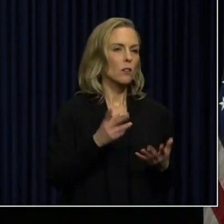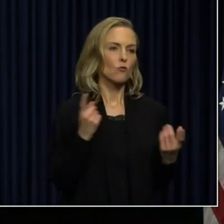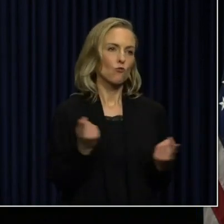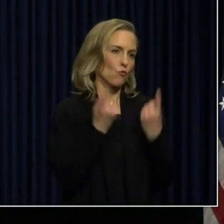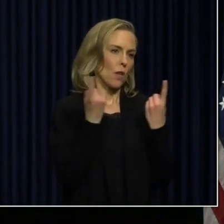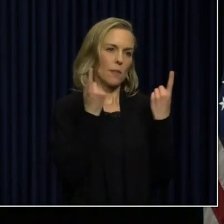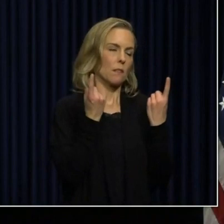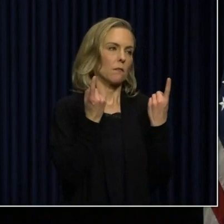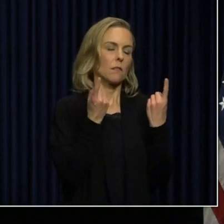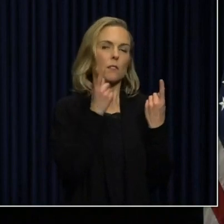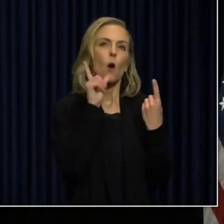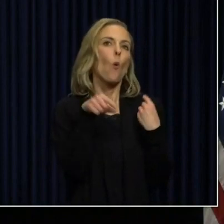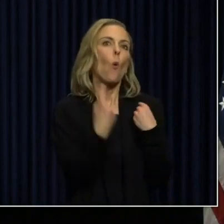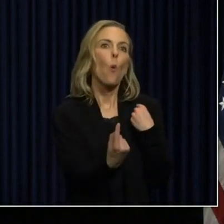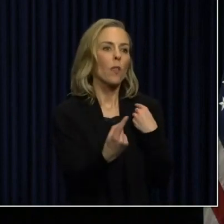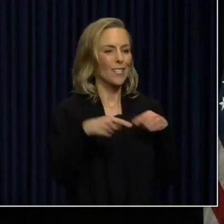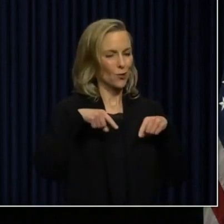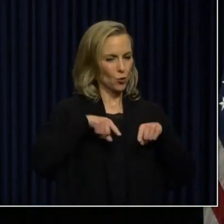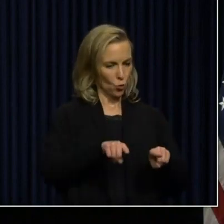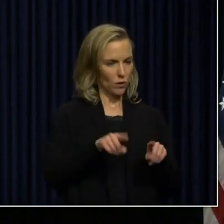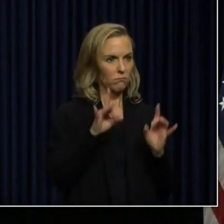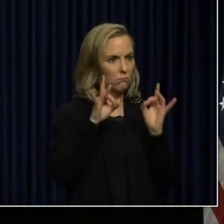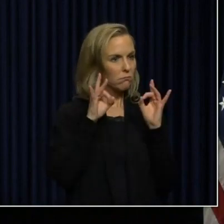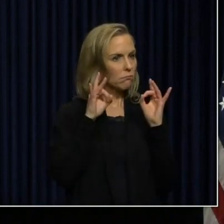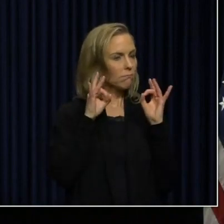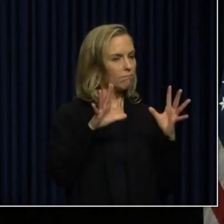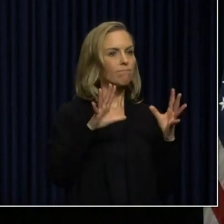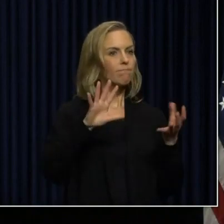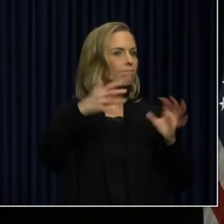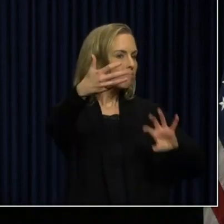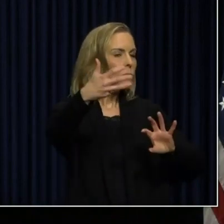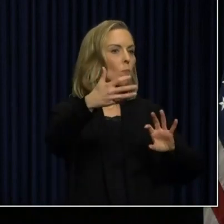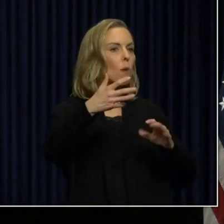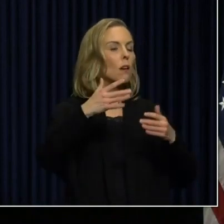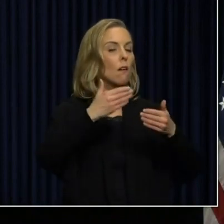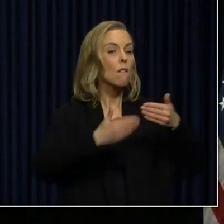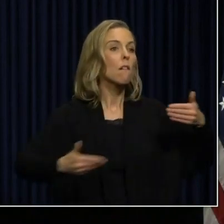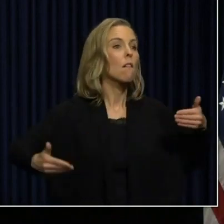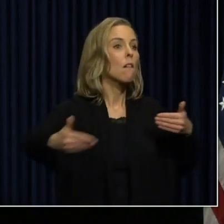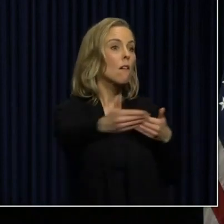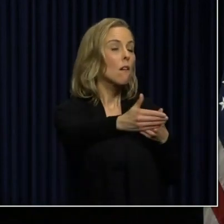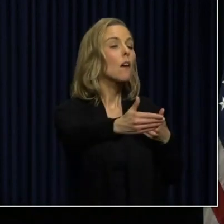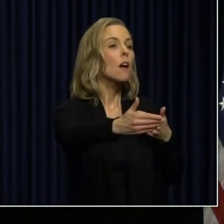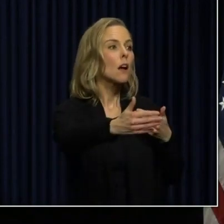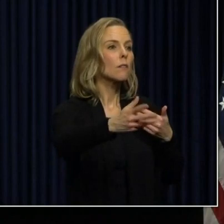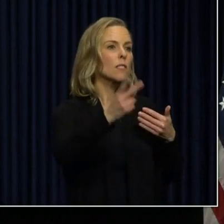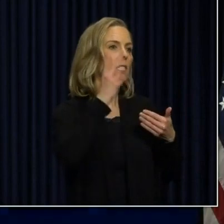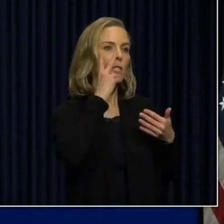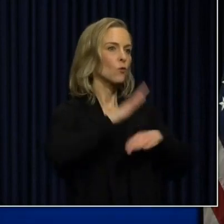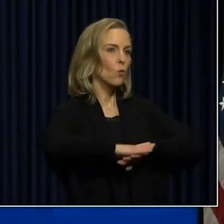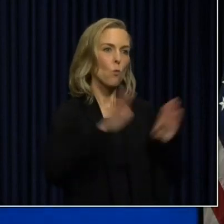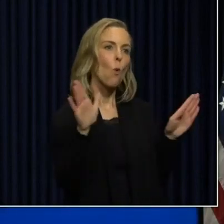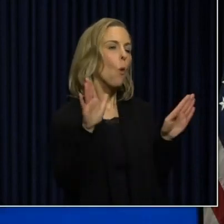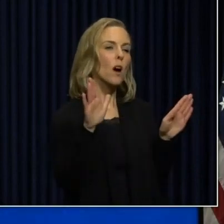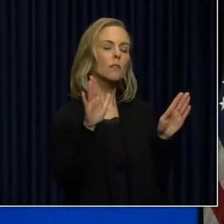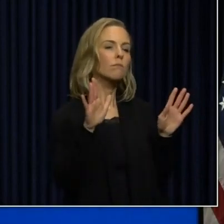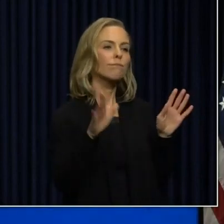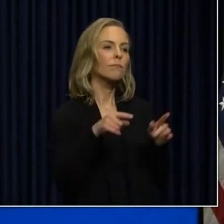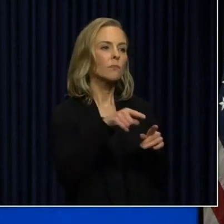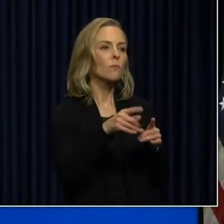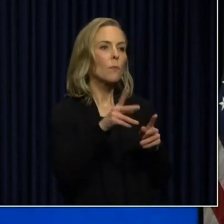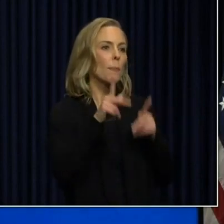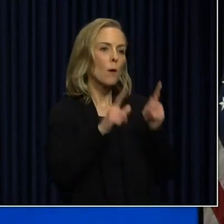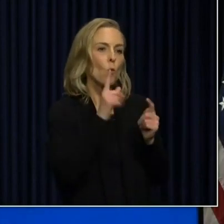something about, not just in the midst of this pandemic, but moving forward so that we don't see disparity in the loss of